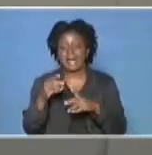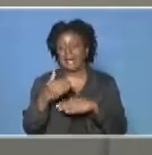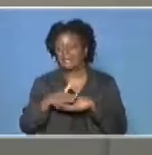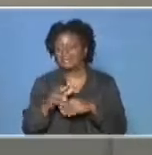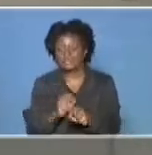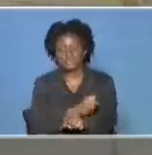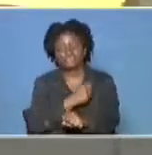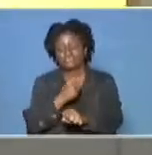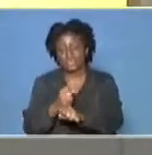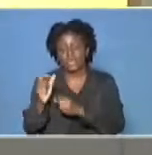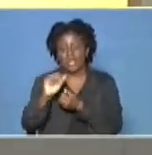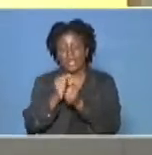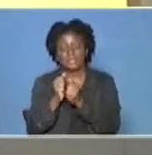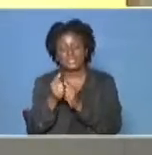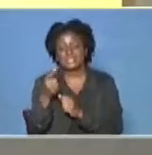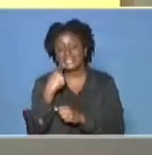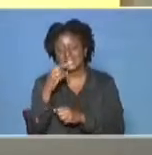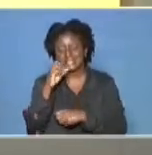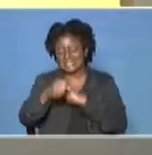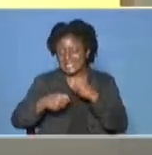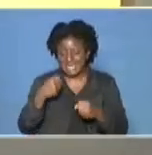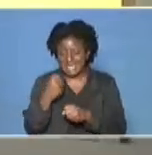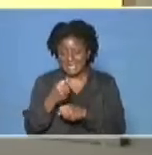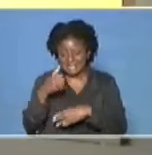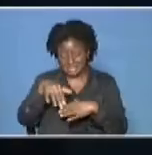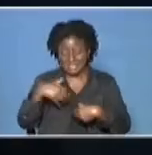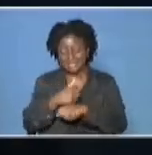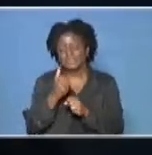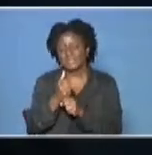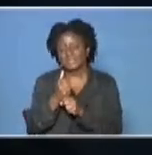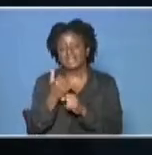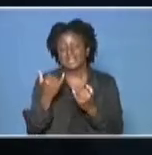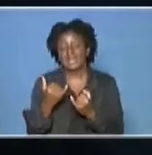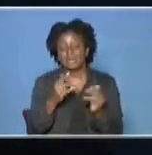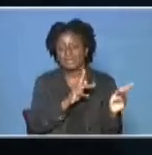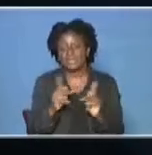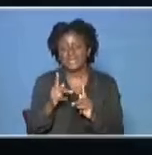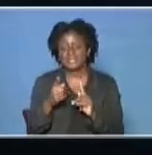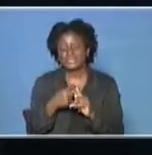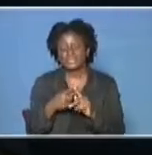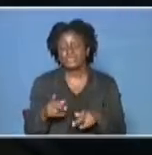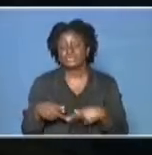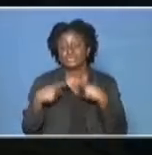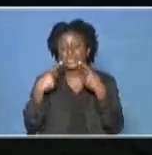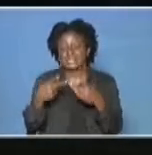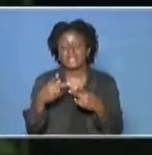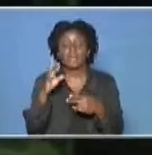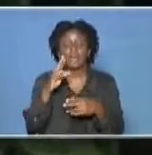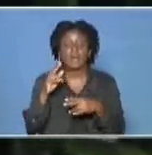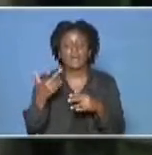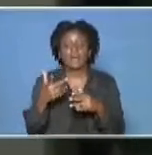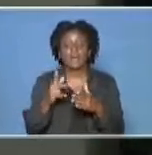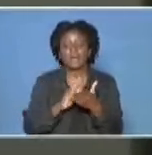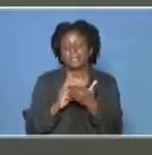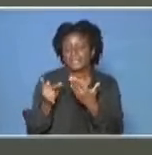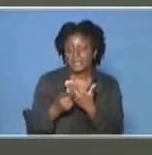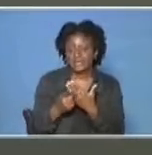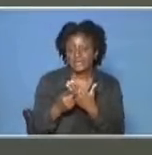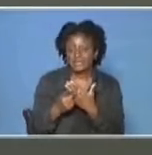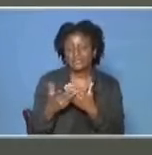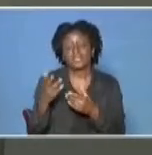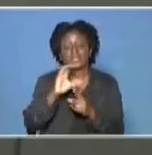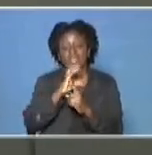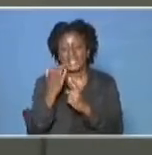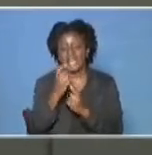years in the making, now prepares to tie her platform of climate change into a career centered on environmental